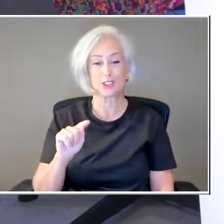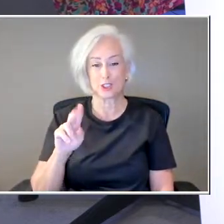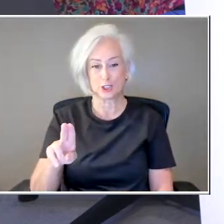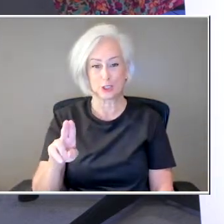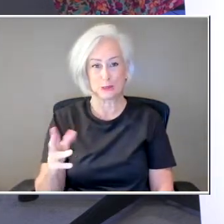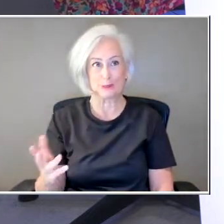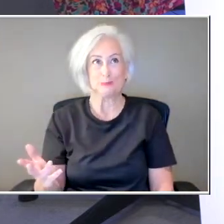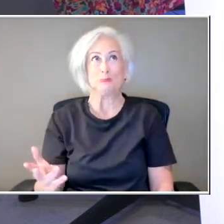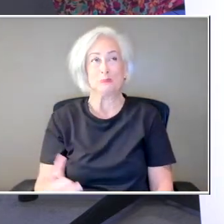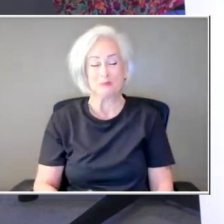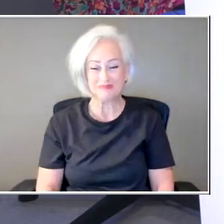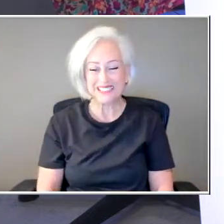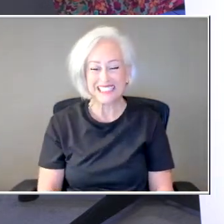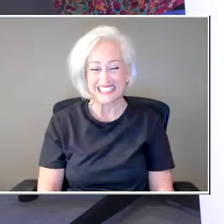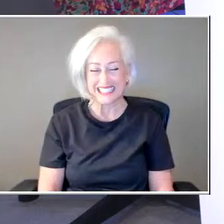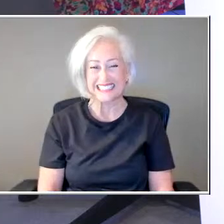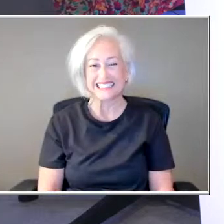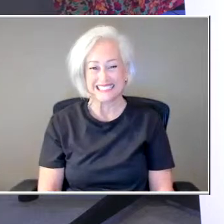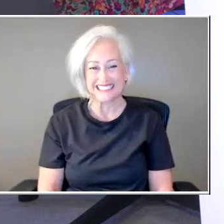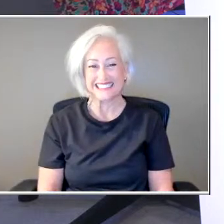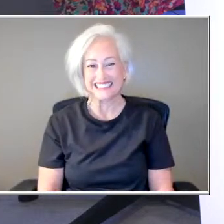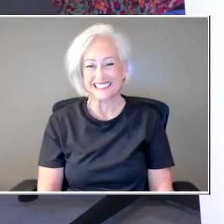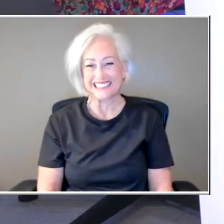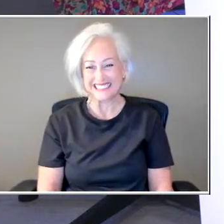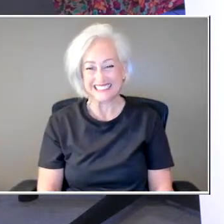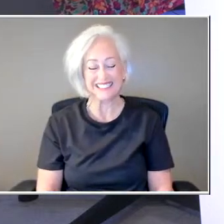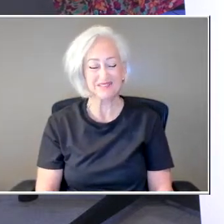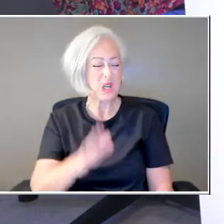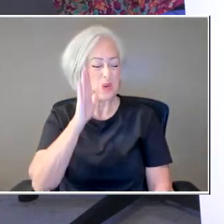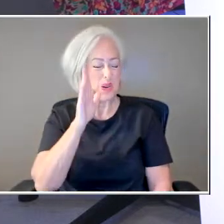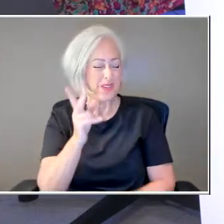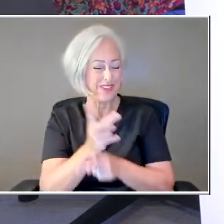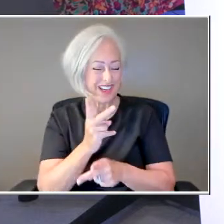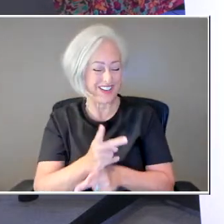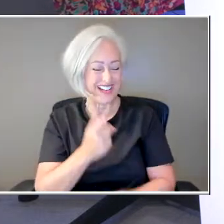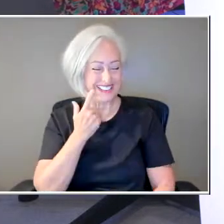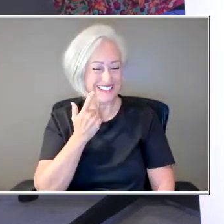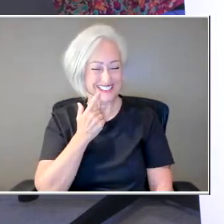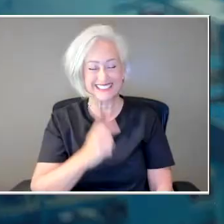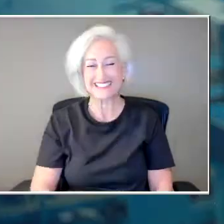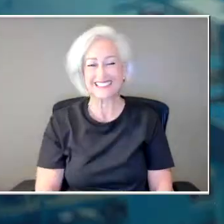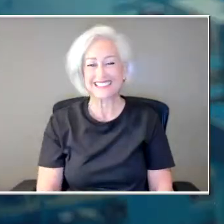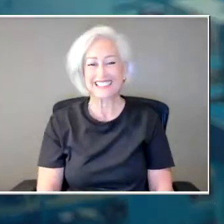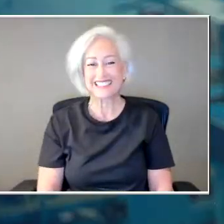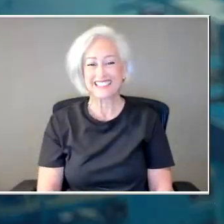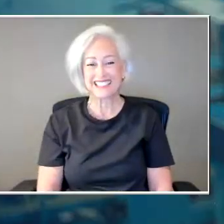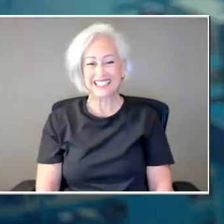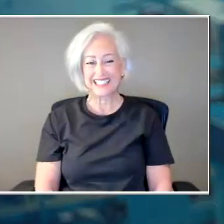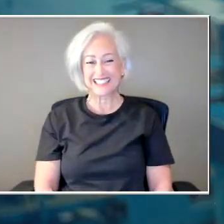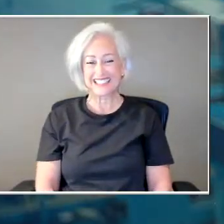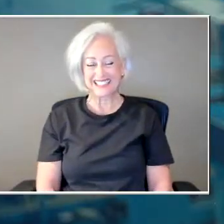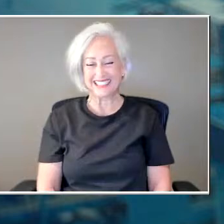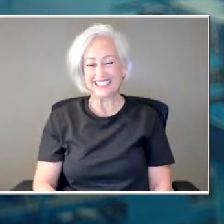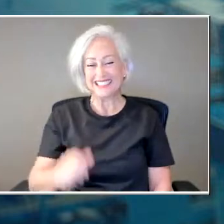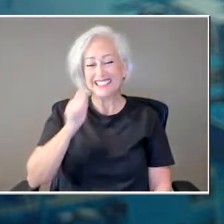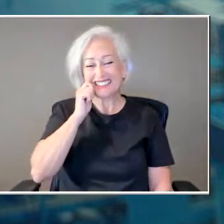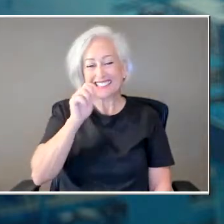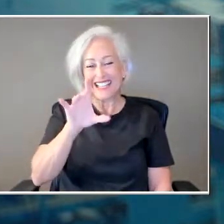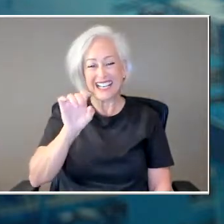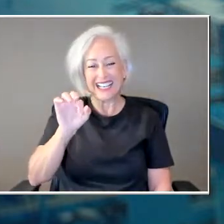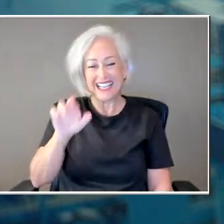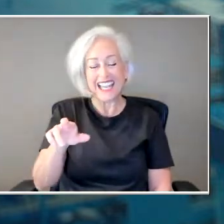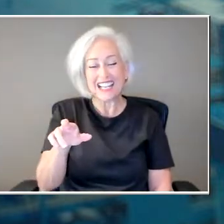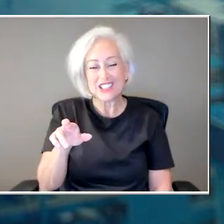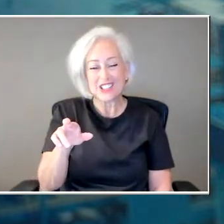we're going to find out. Yeah. skin cancer across the board